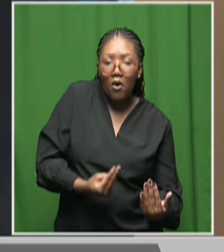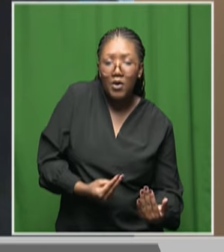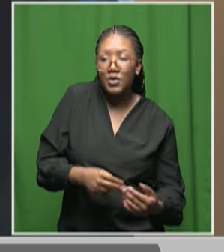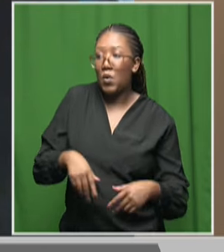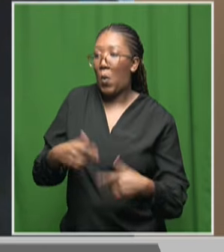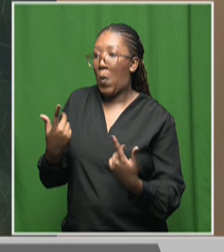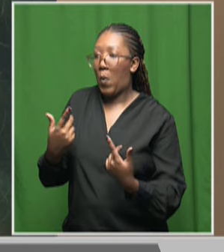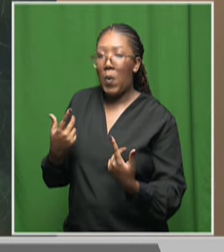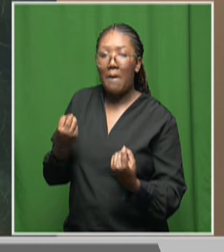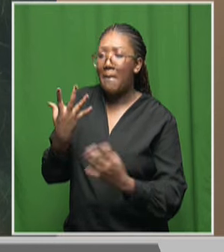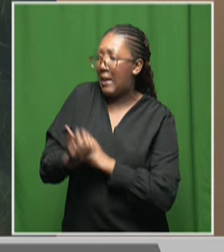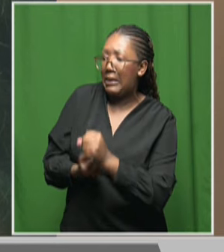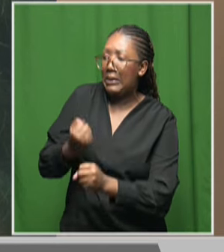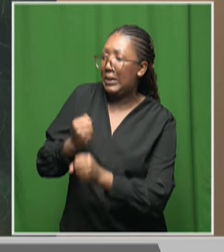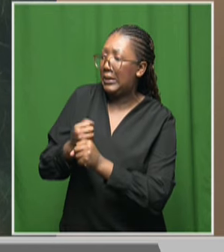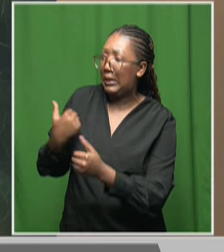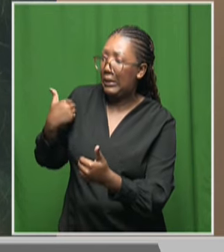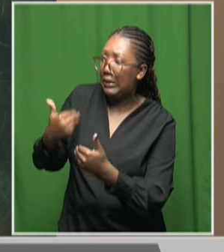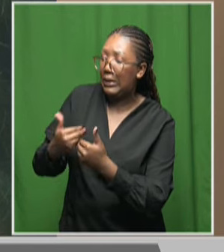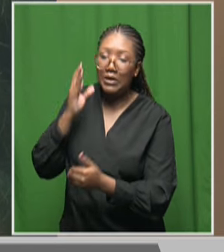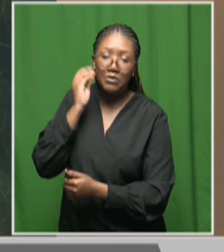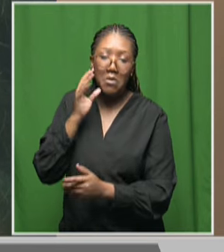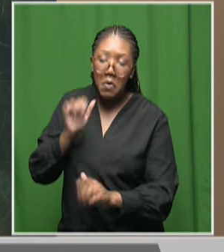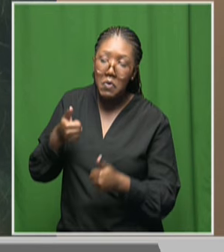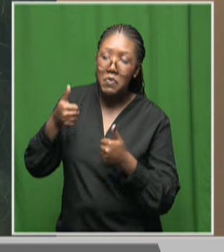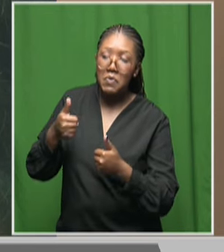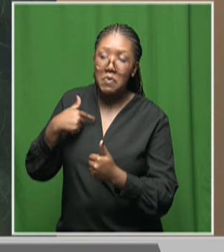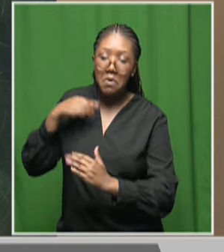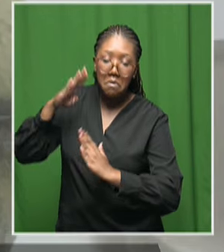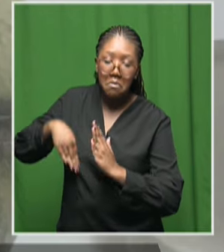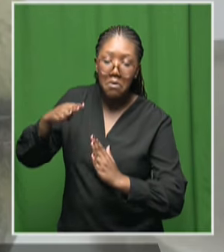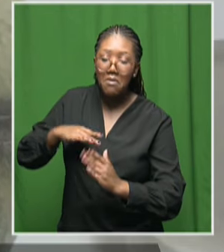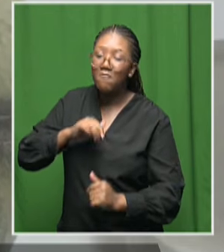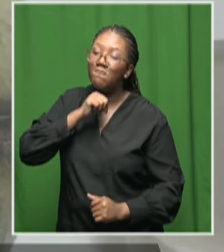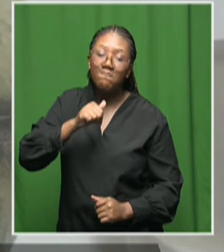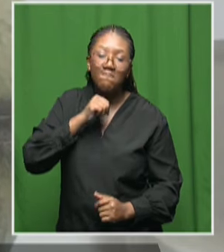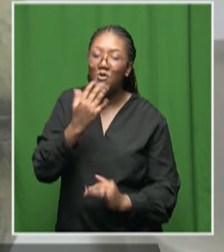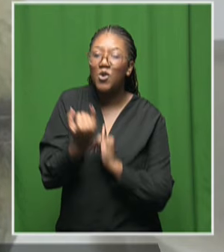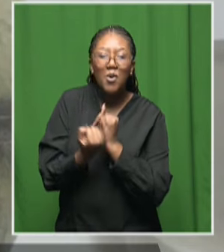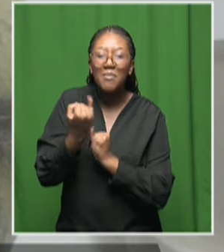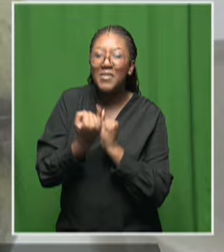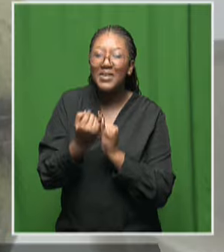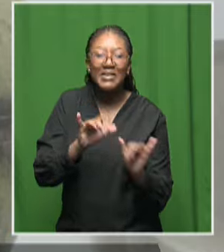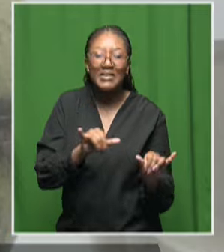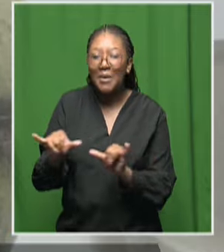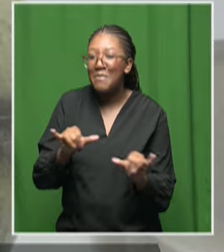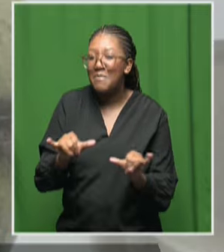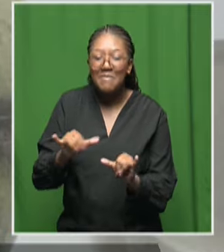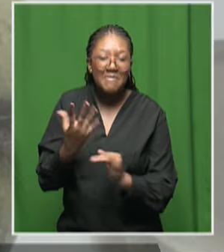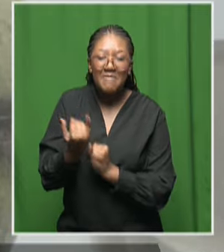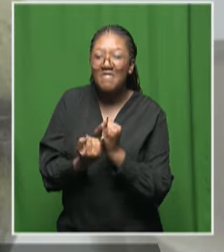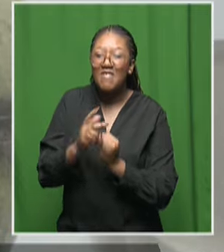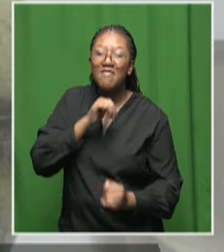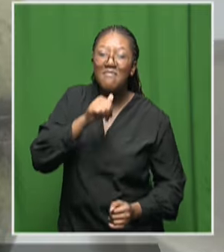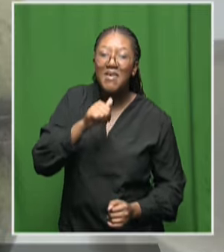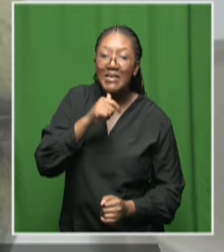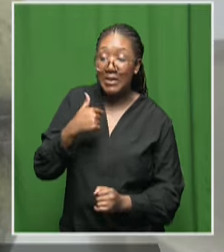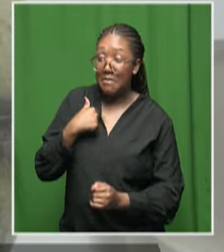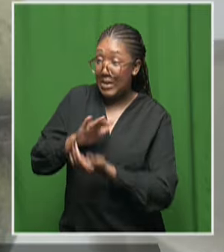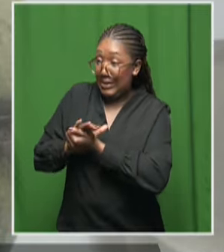you are a beginner or just emerging, the competition entries are anonymously judged.